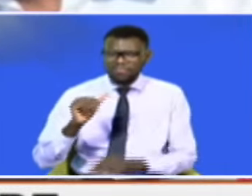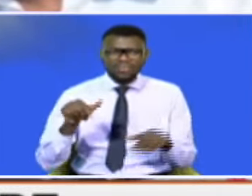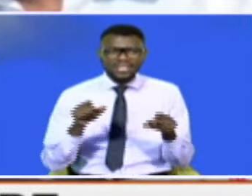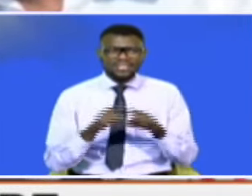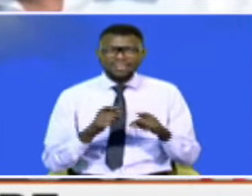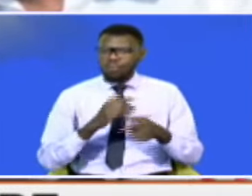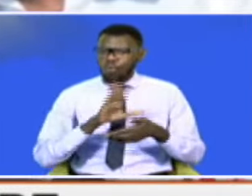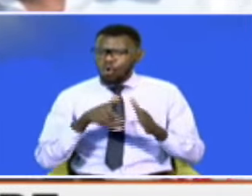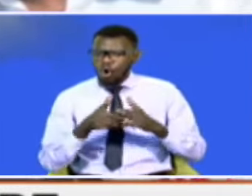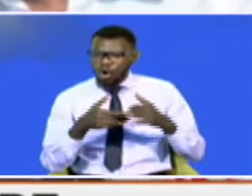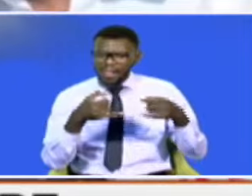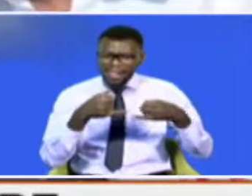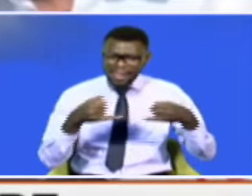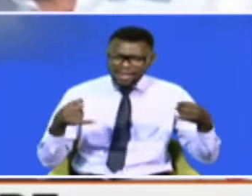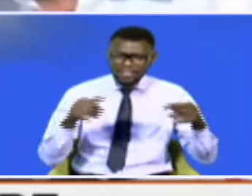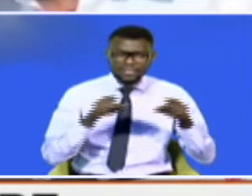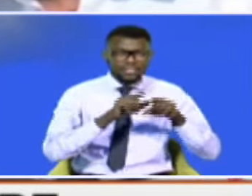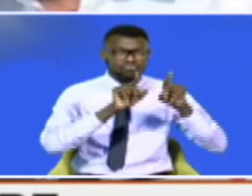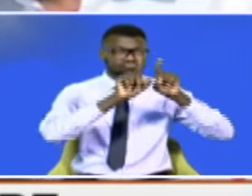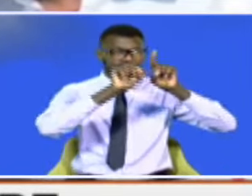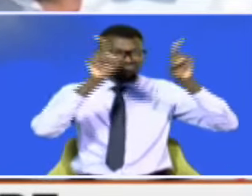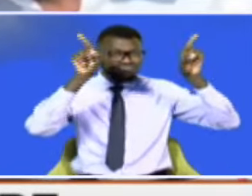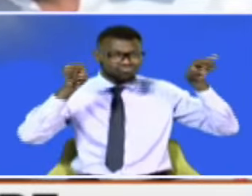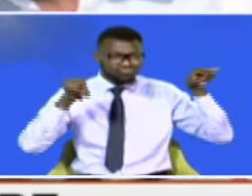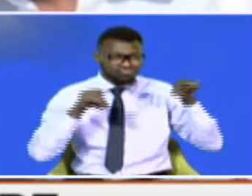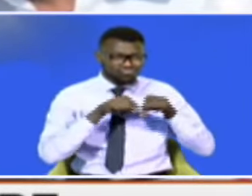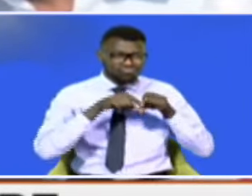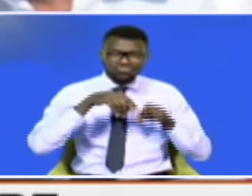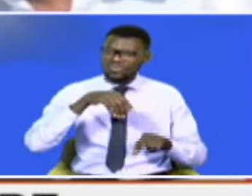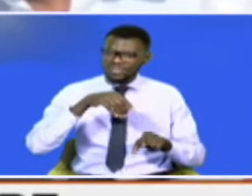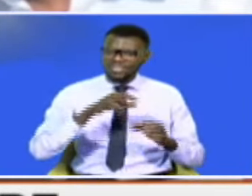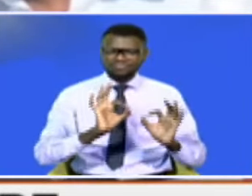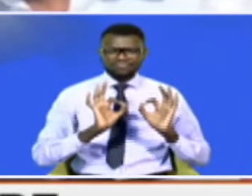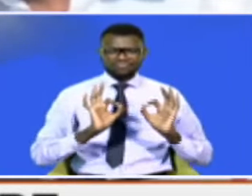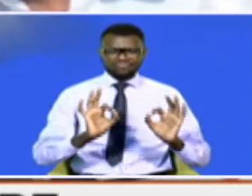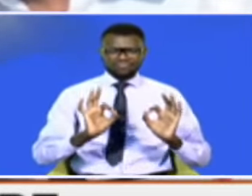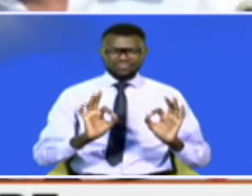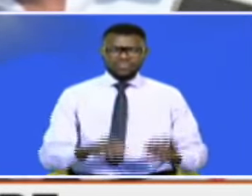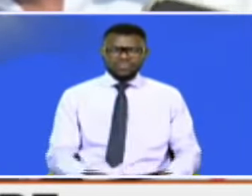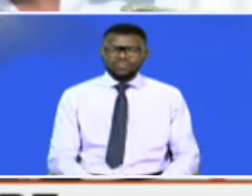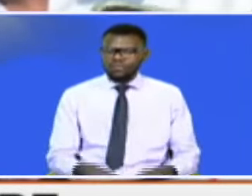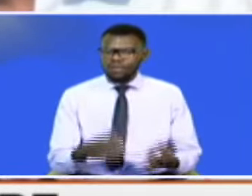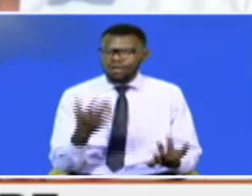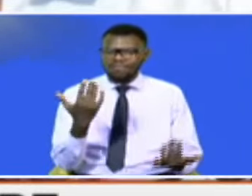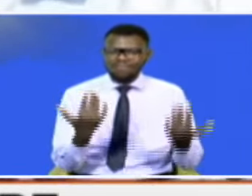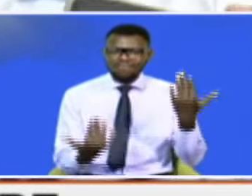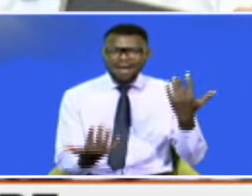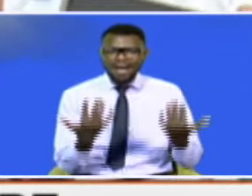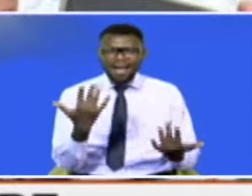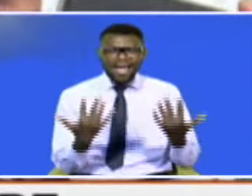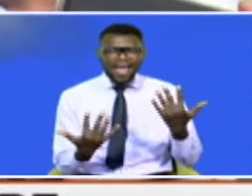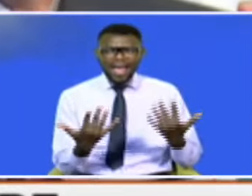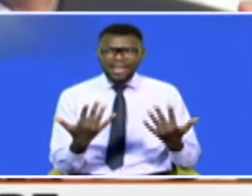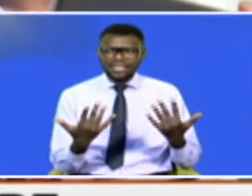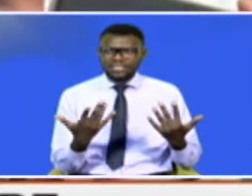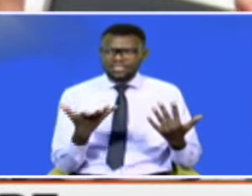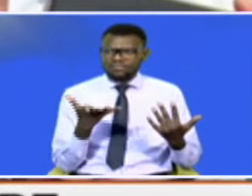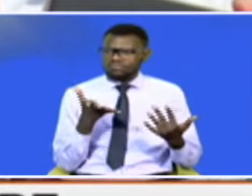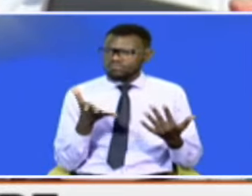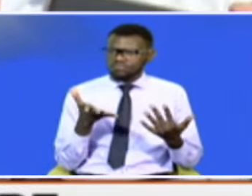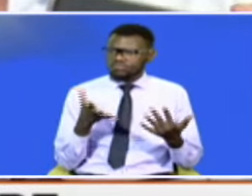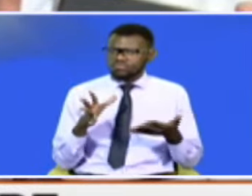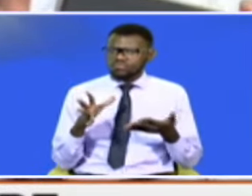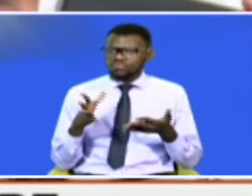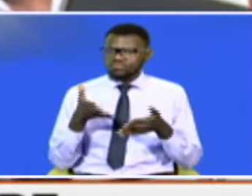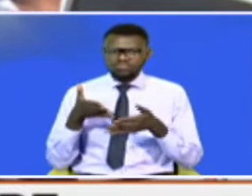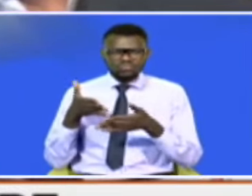fuses, and the transformer were intact. The fire did not affect two prepaid meters located within the